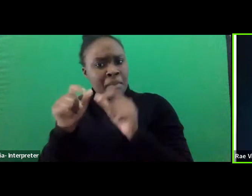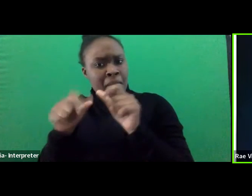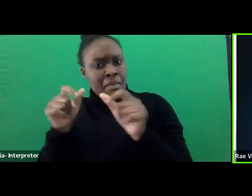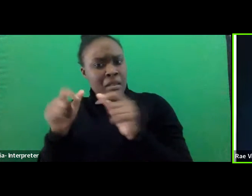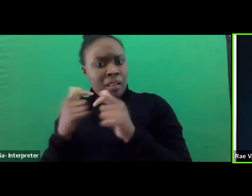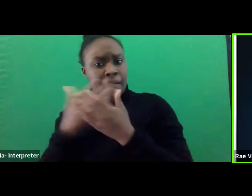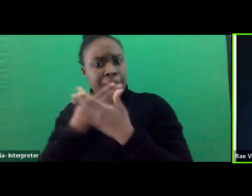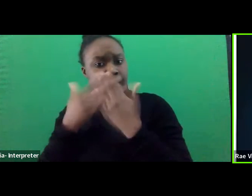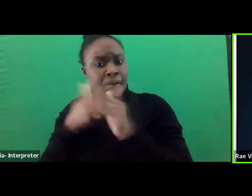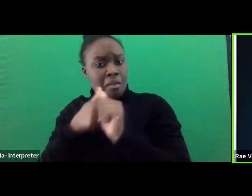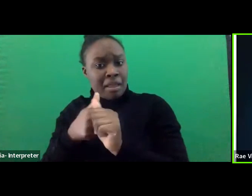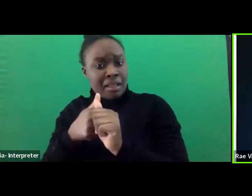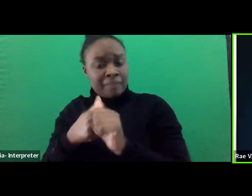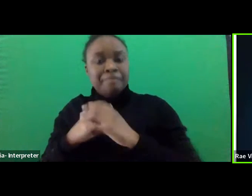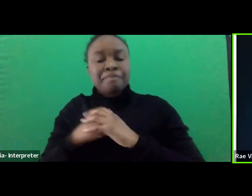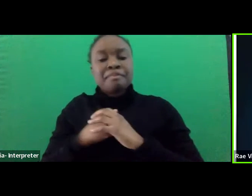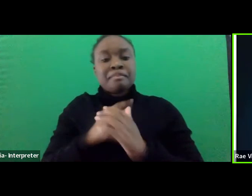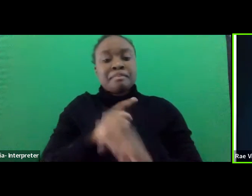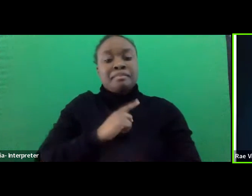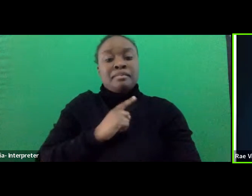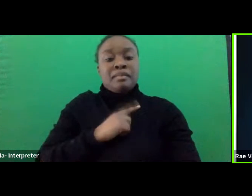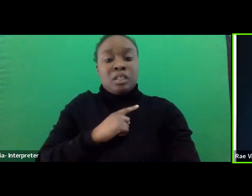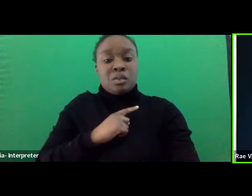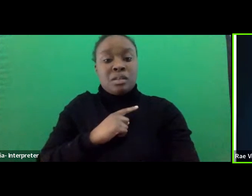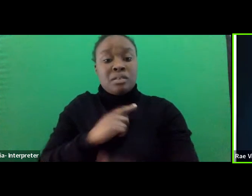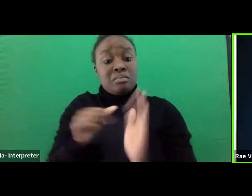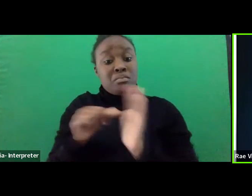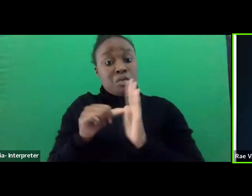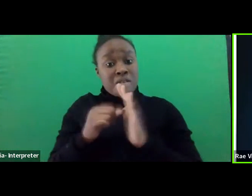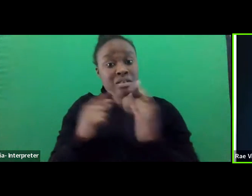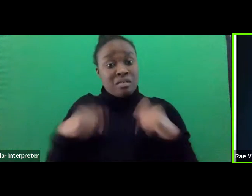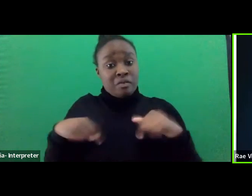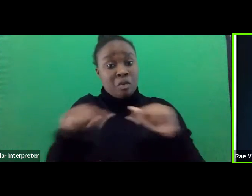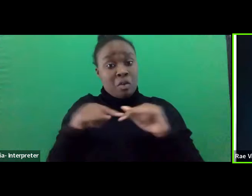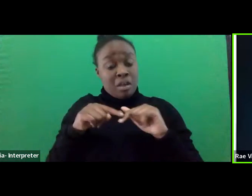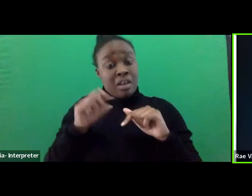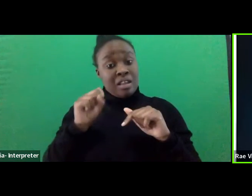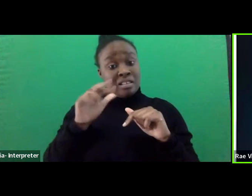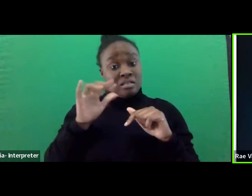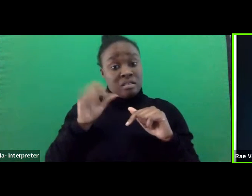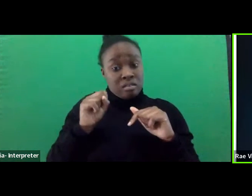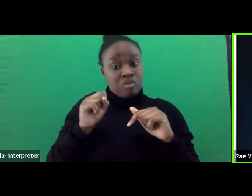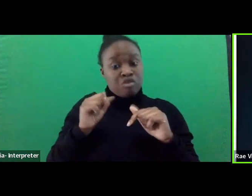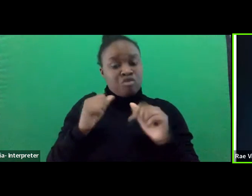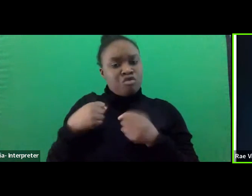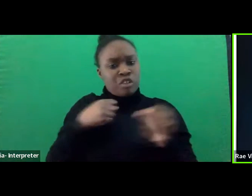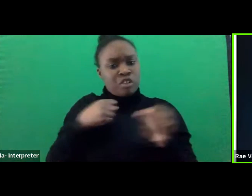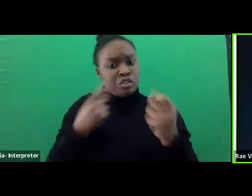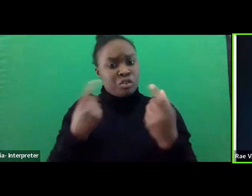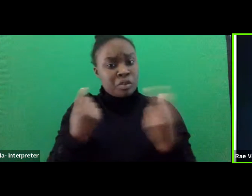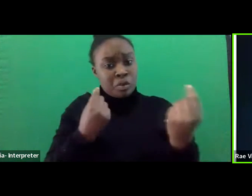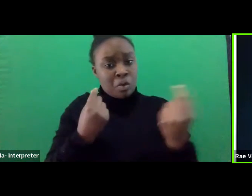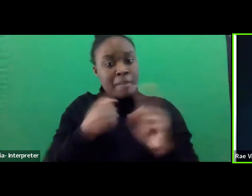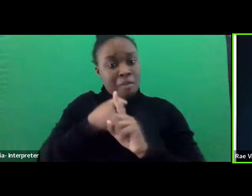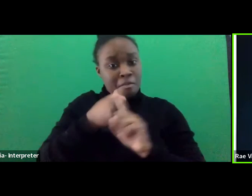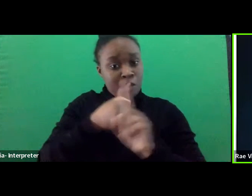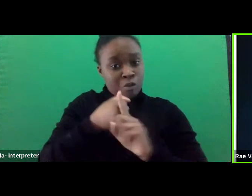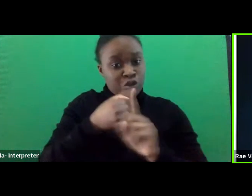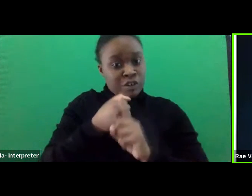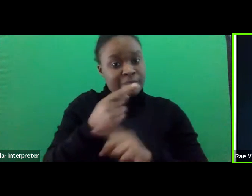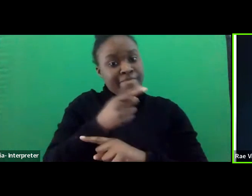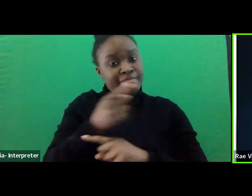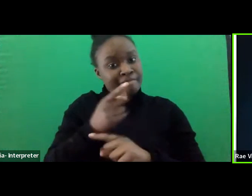non-compliance. Therefore, central to our strategy in SARS is 1, the promotion and incentivizing of